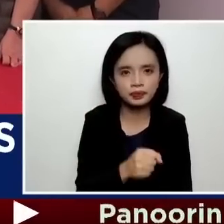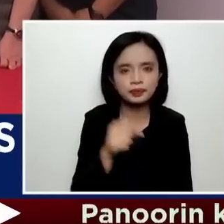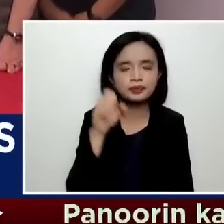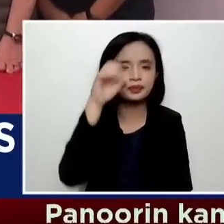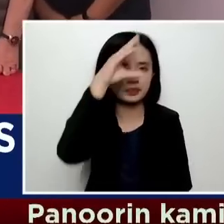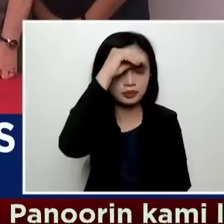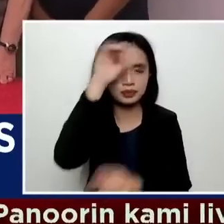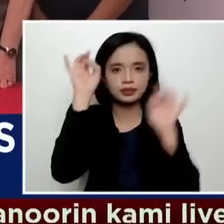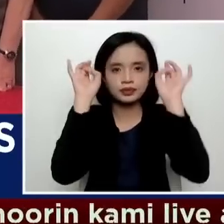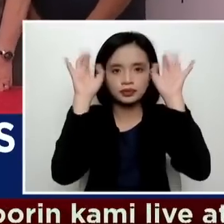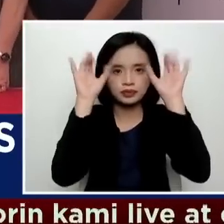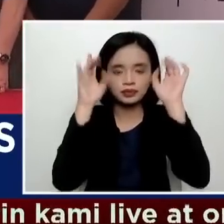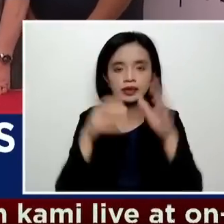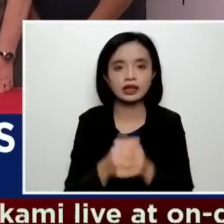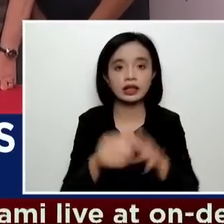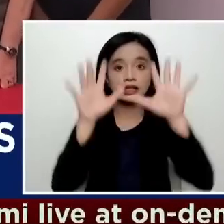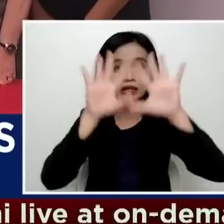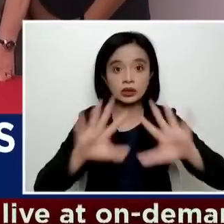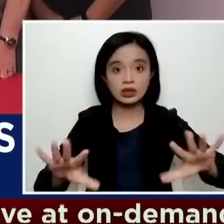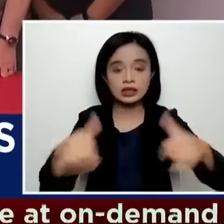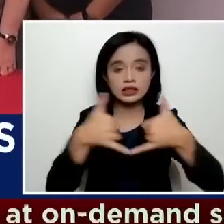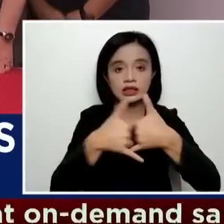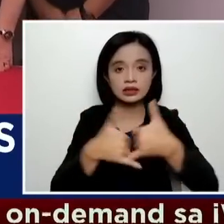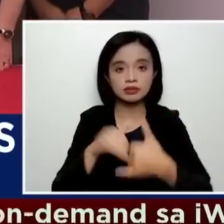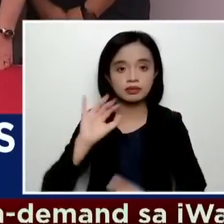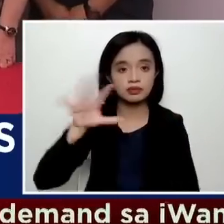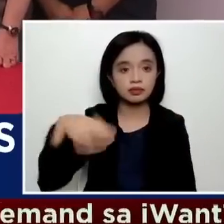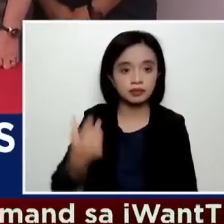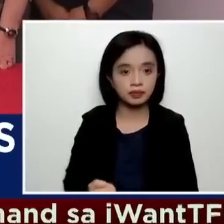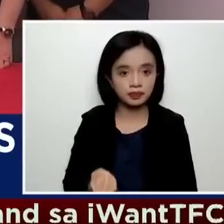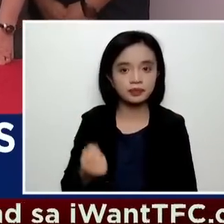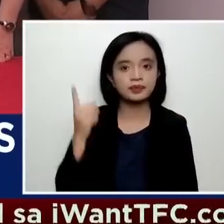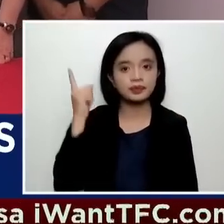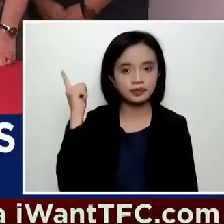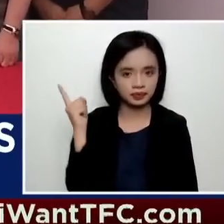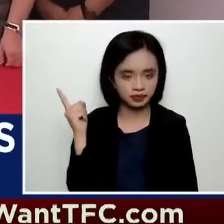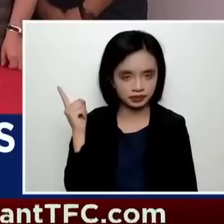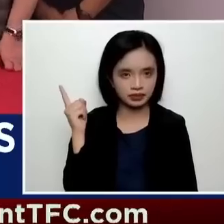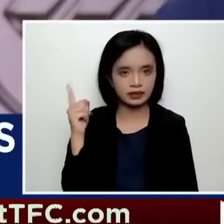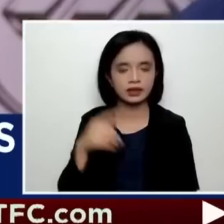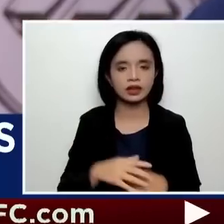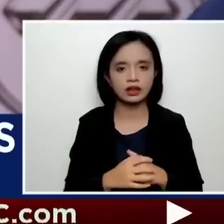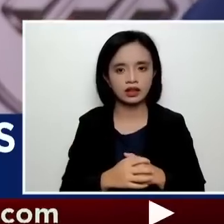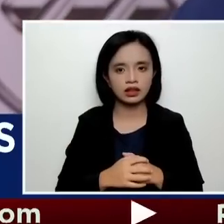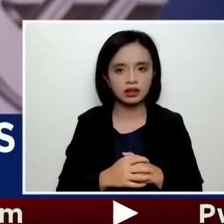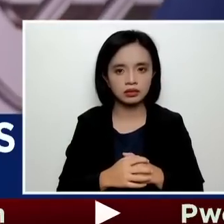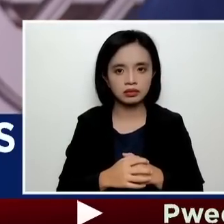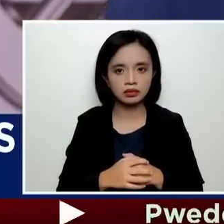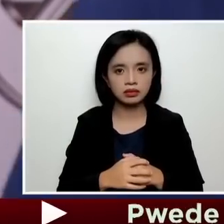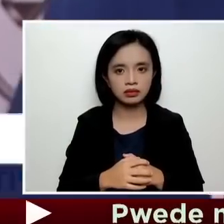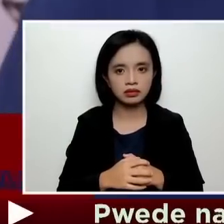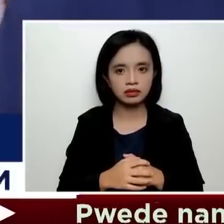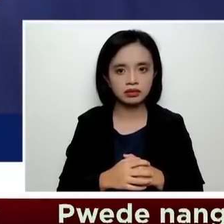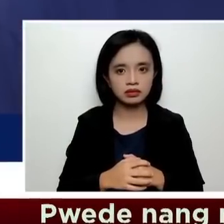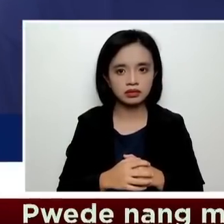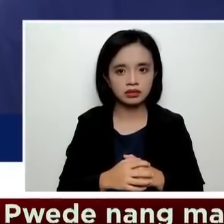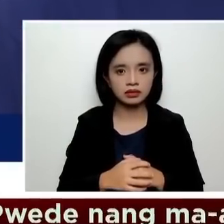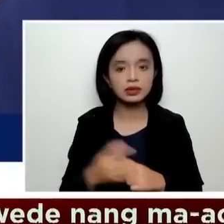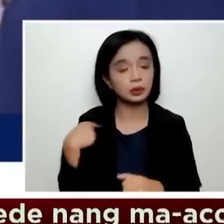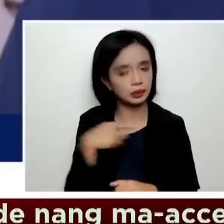Southeast Asian Games sa Cambodia, sina Stephen Rotter, Michael Vicente at Cyrus de Guzman. Training has been really